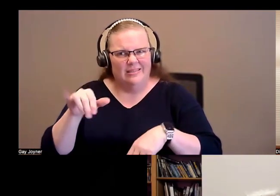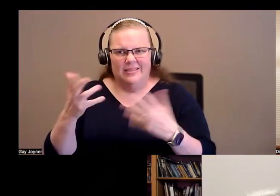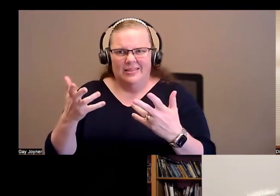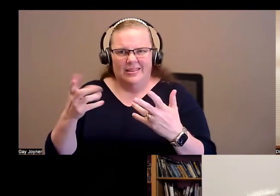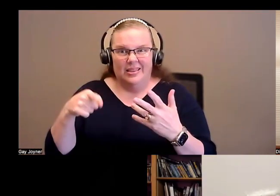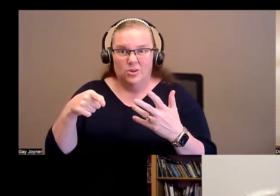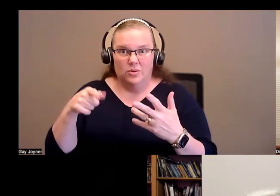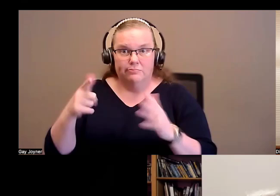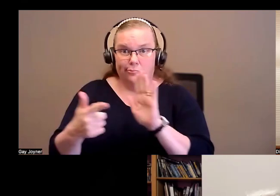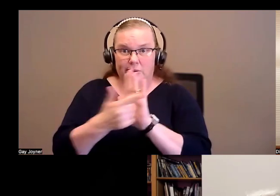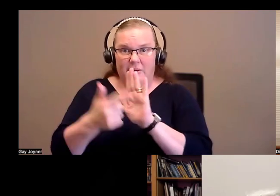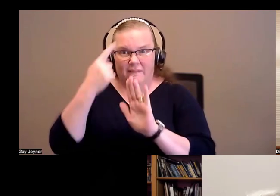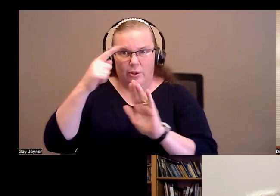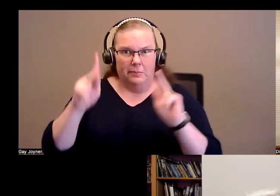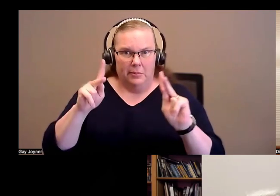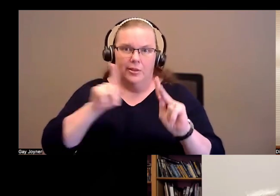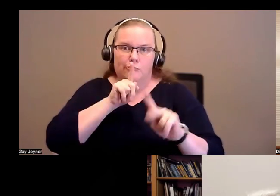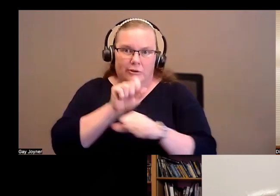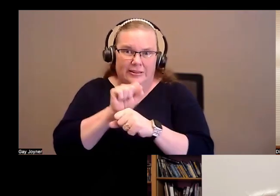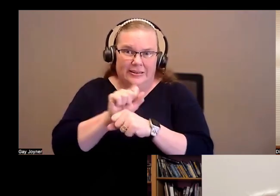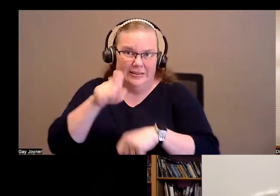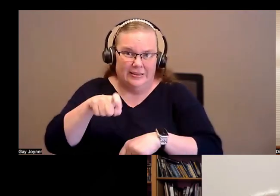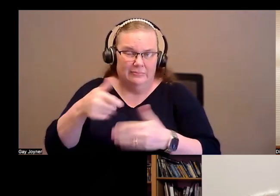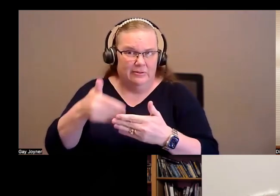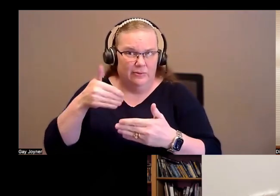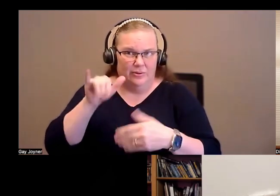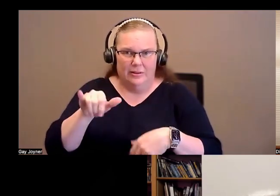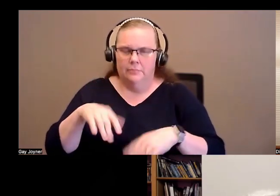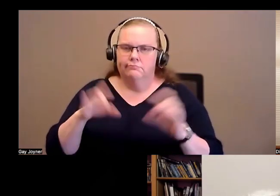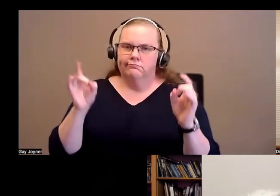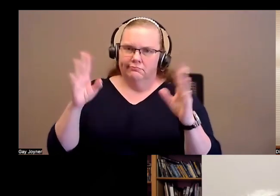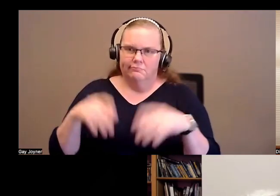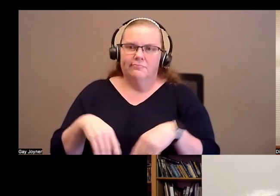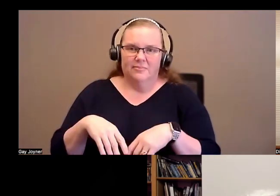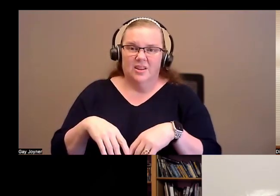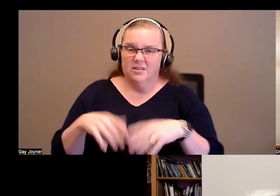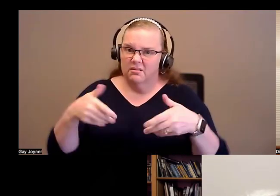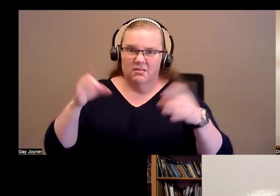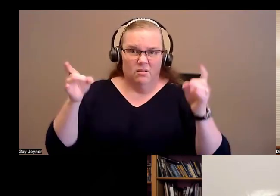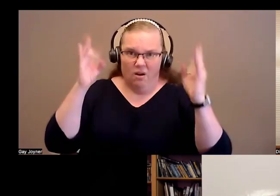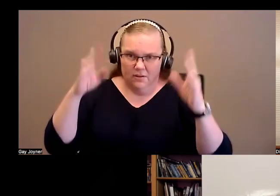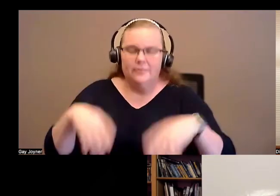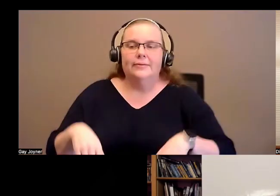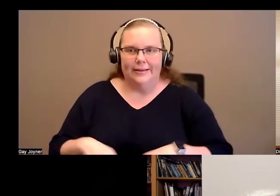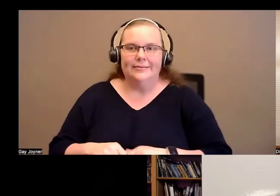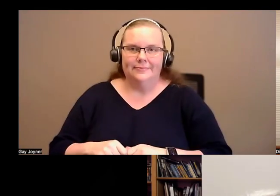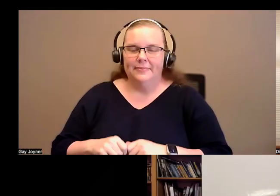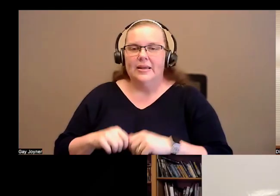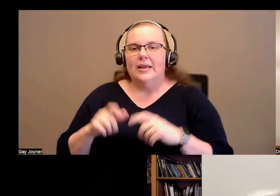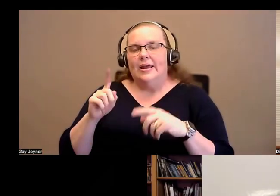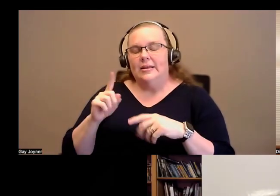this was prohibited for the people who really needed it before then, it's just abominable.